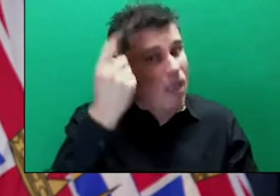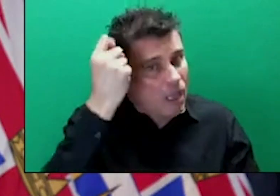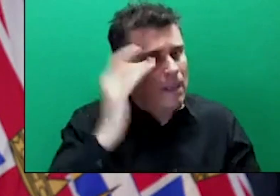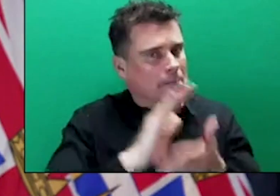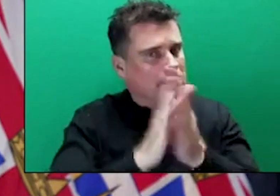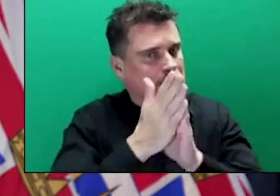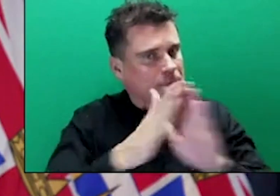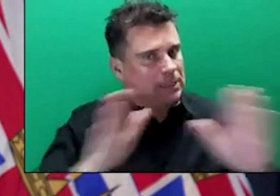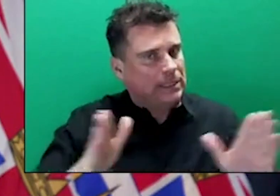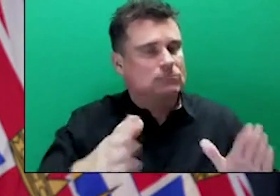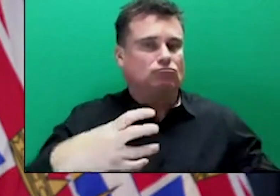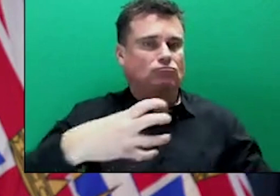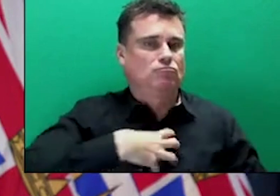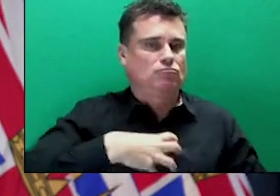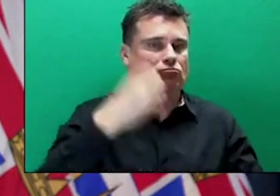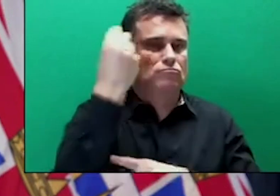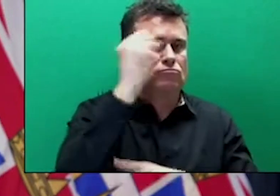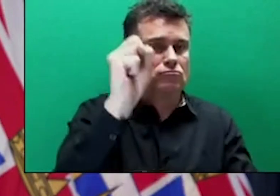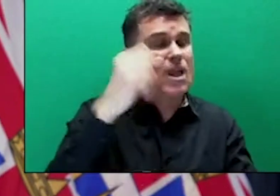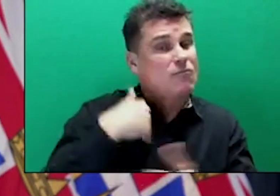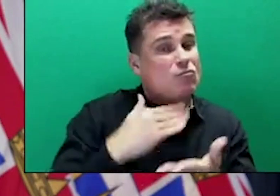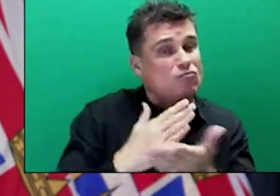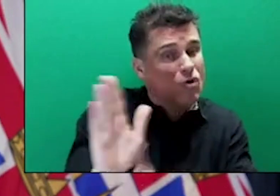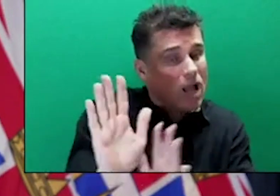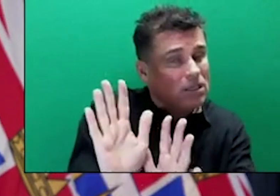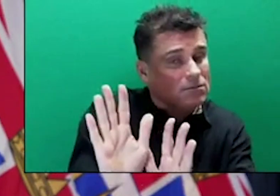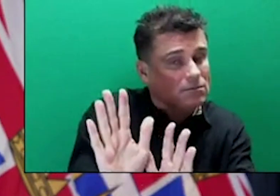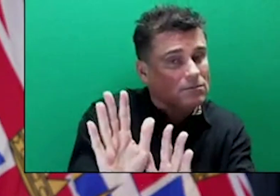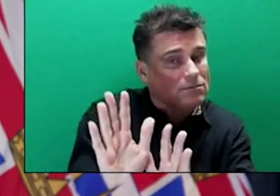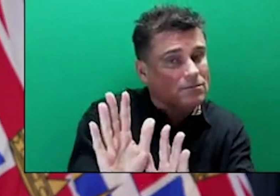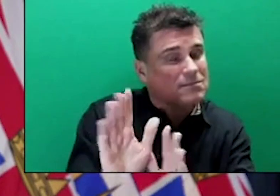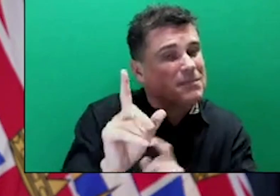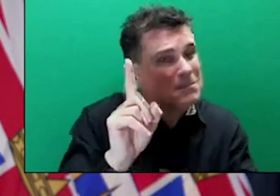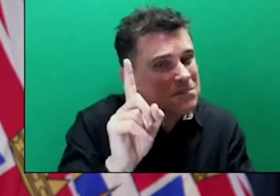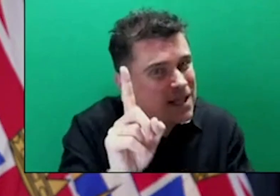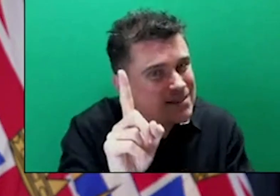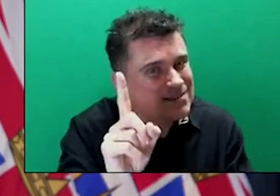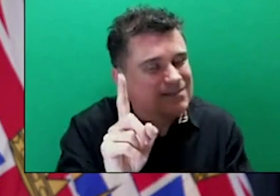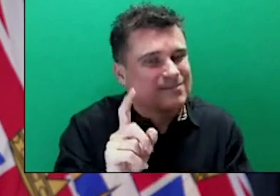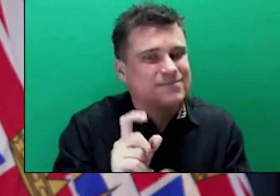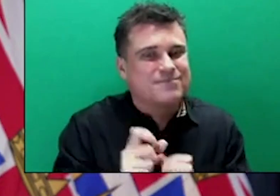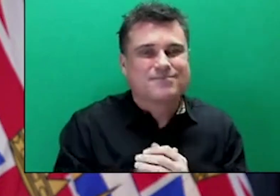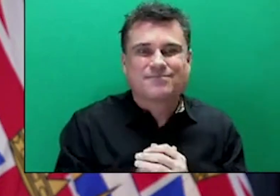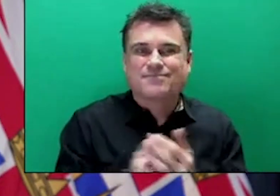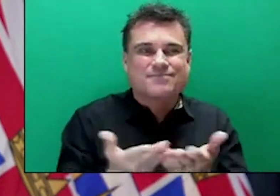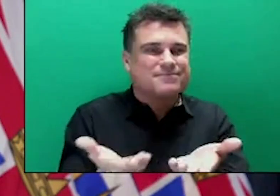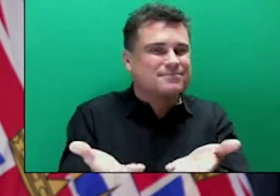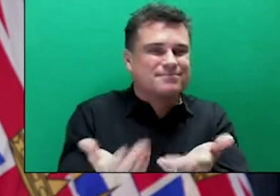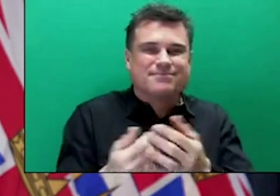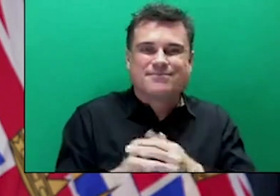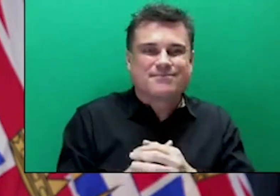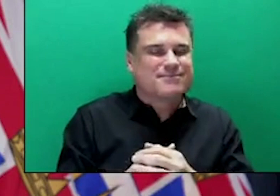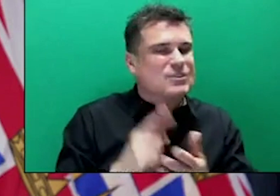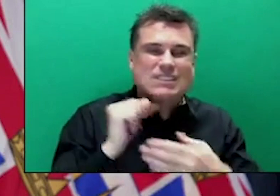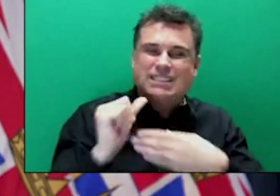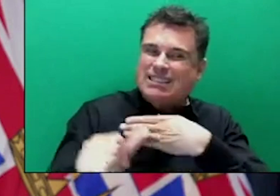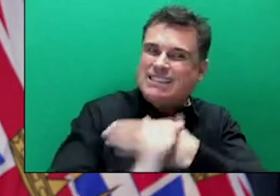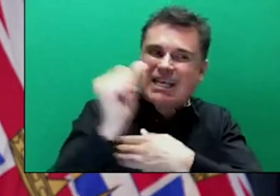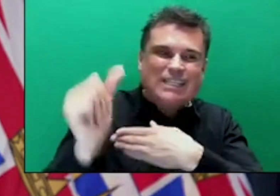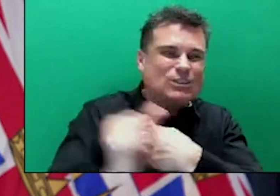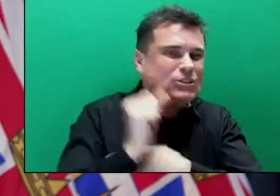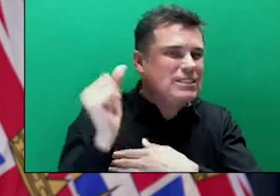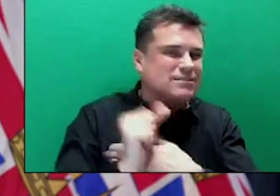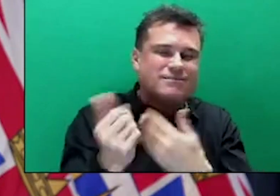we know, this time of year, it is more dangerous than it was before. So I don't condone them,